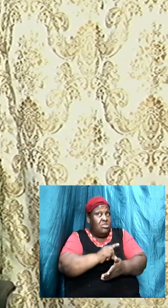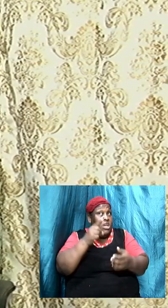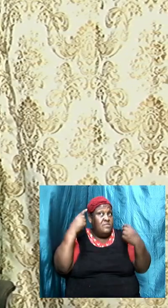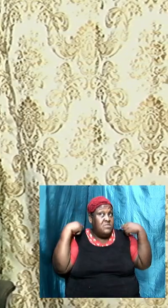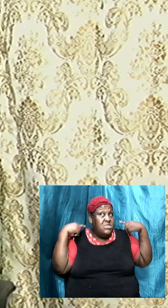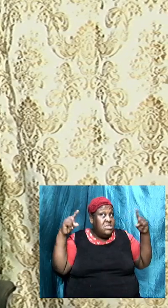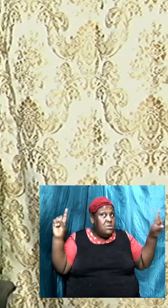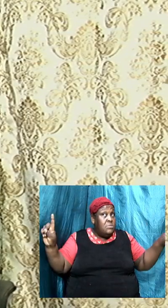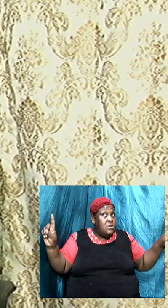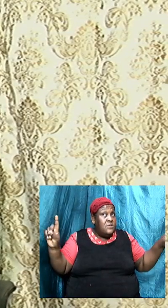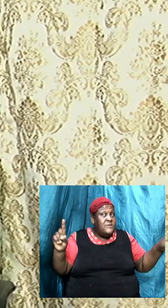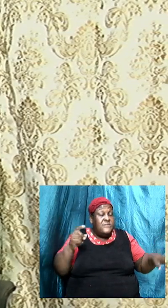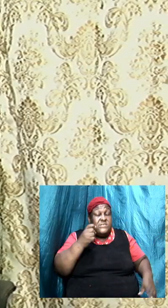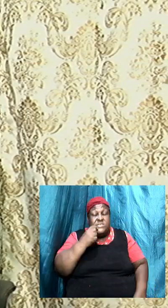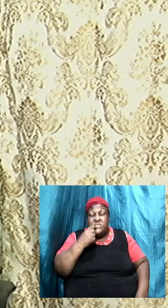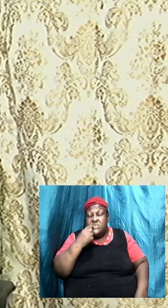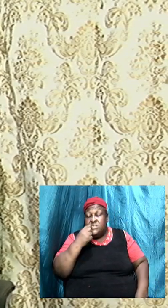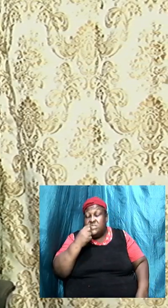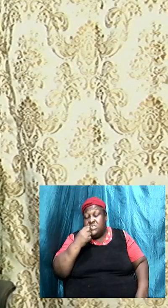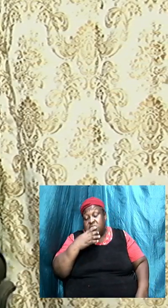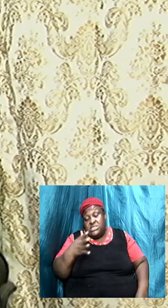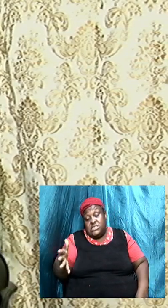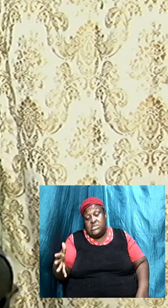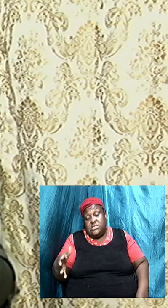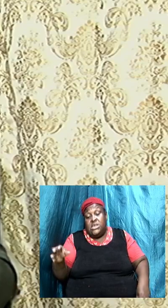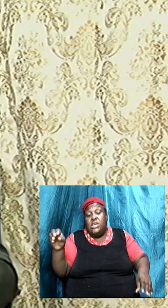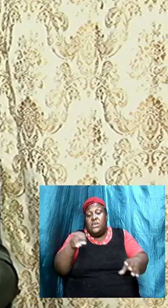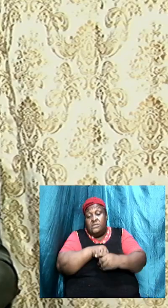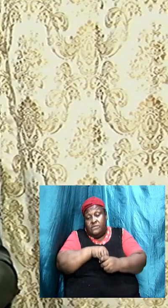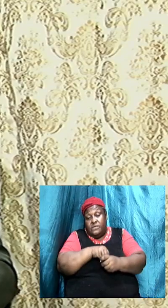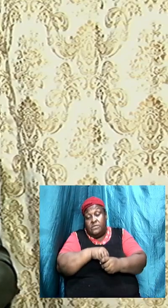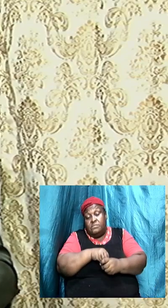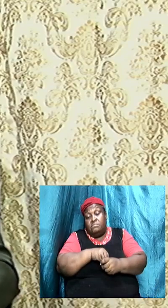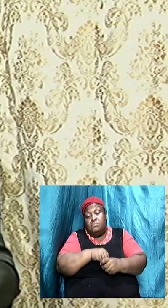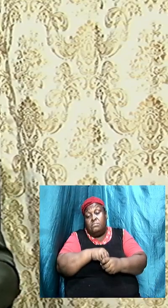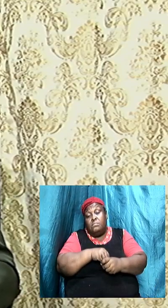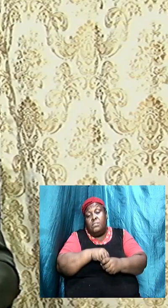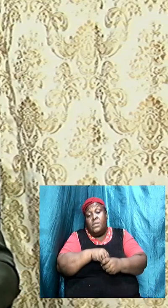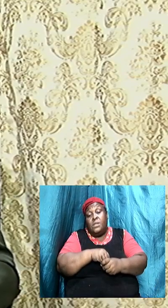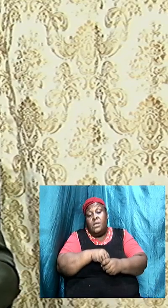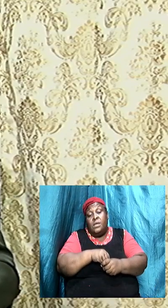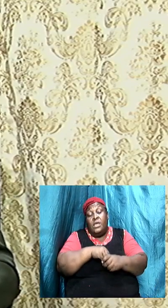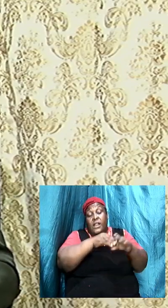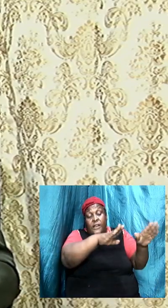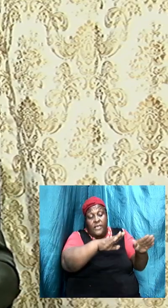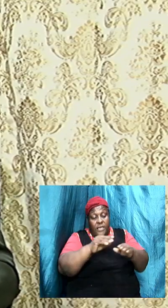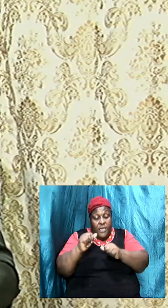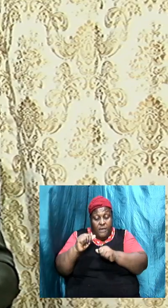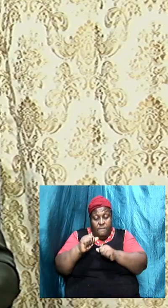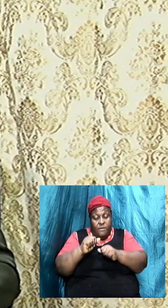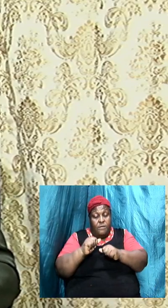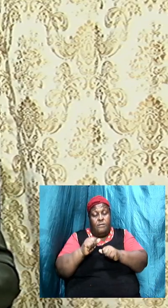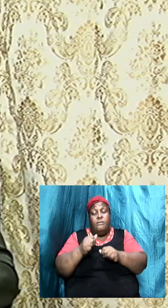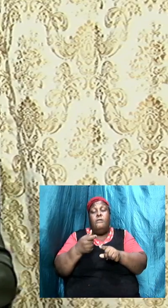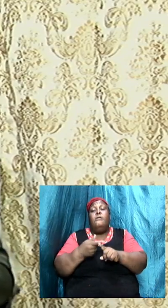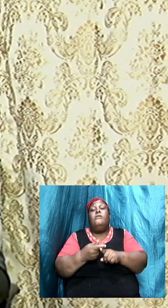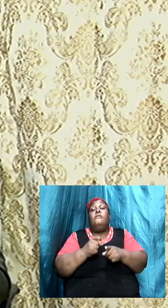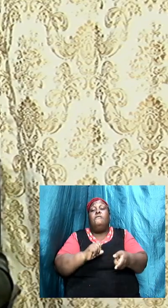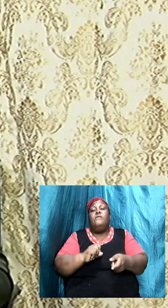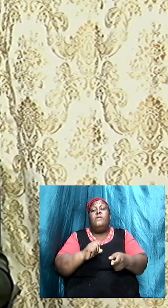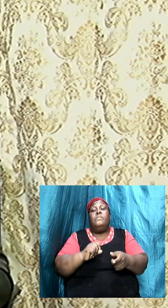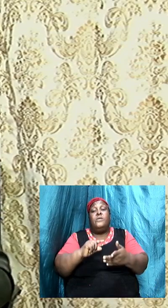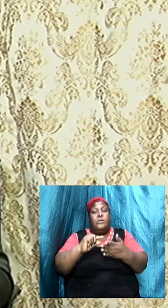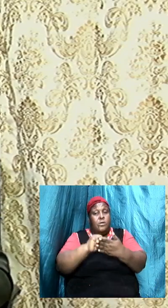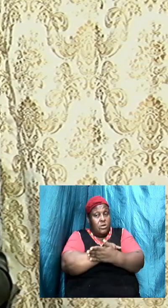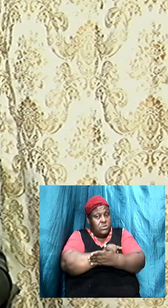is a serious matter because it involves a departure from the gospel of Christ. The Bible says that we can't serve two